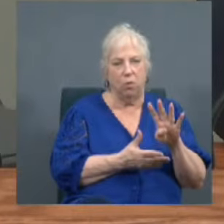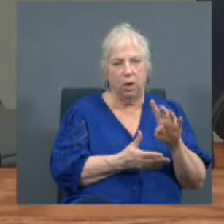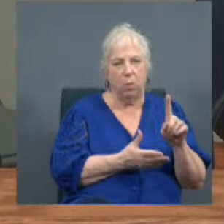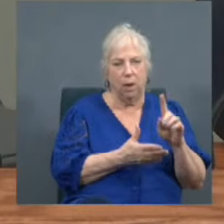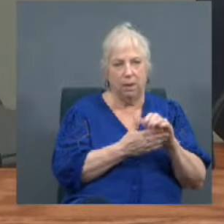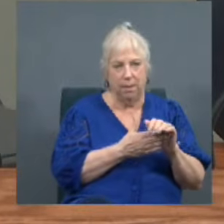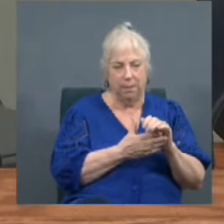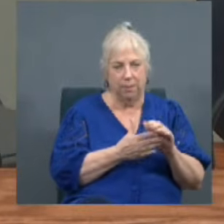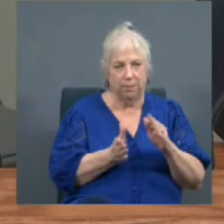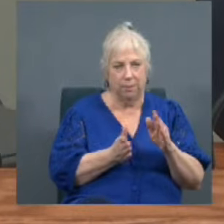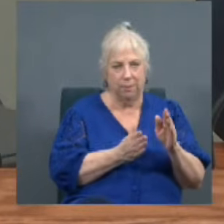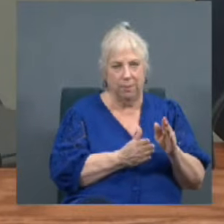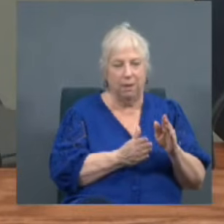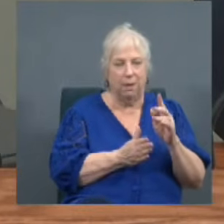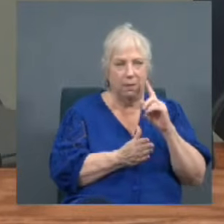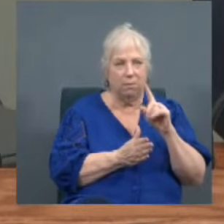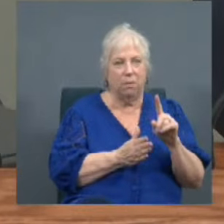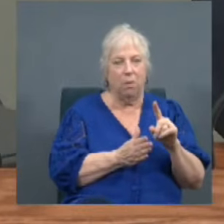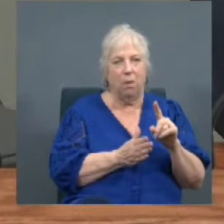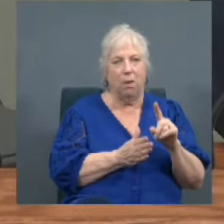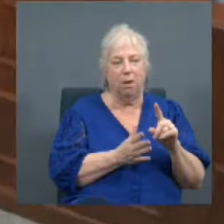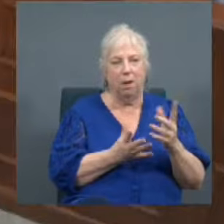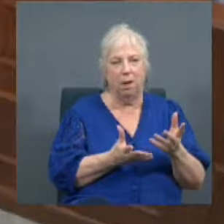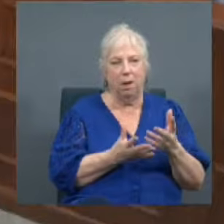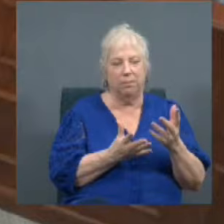$712,441 for